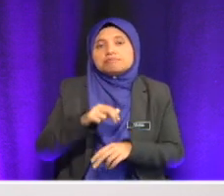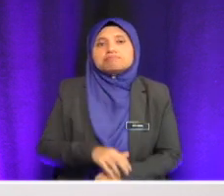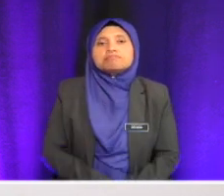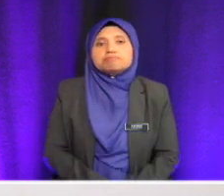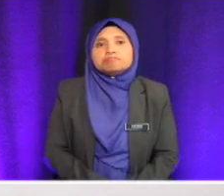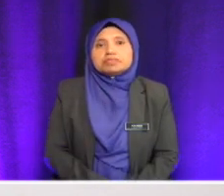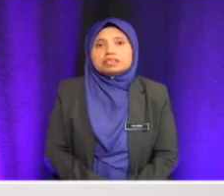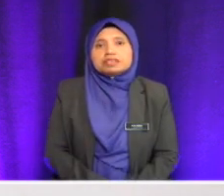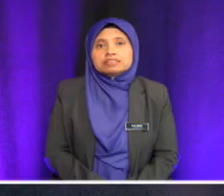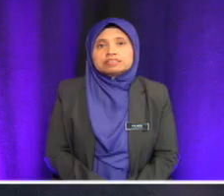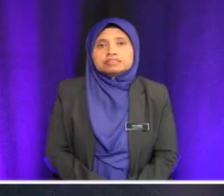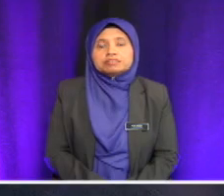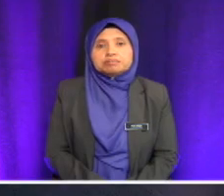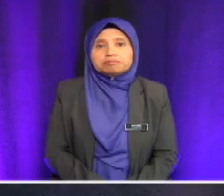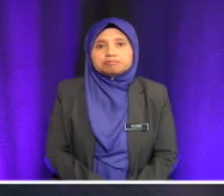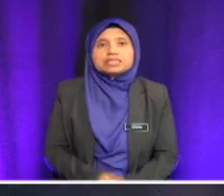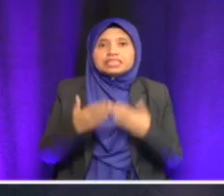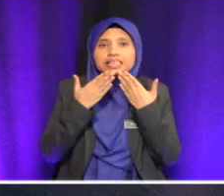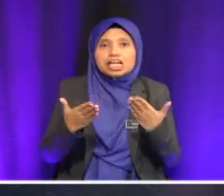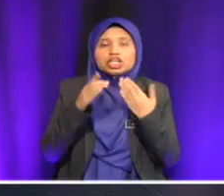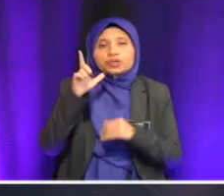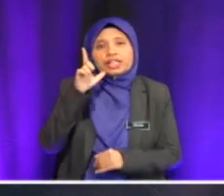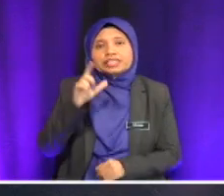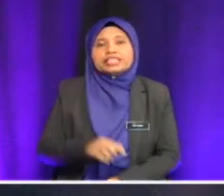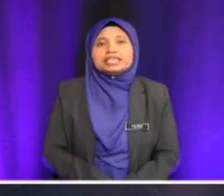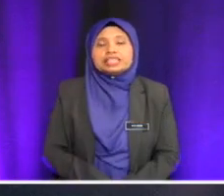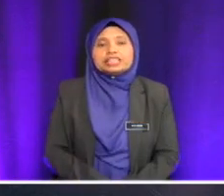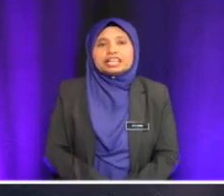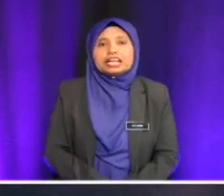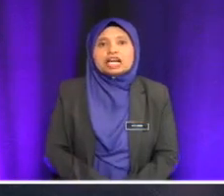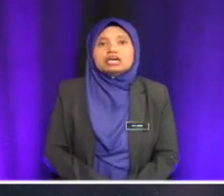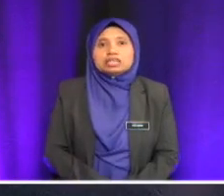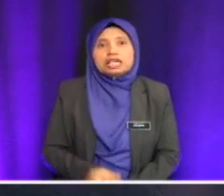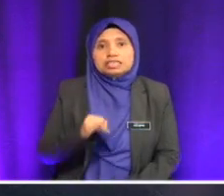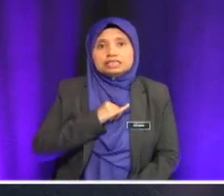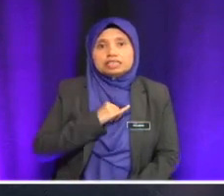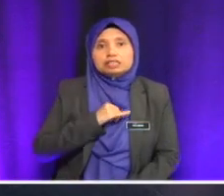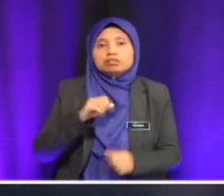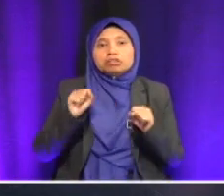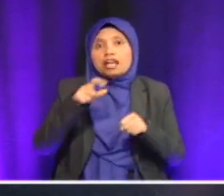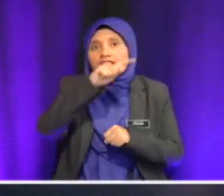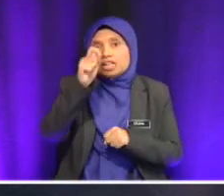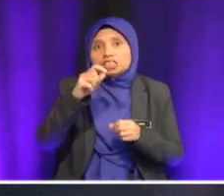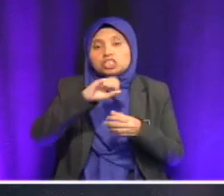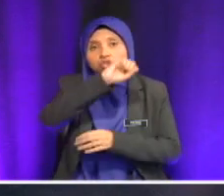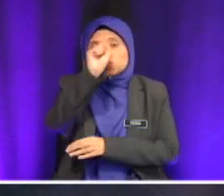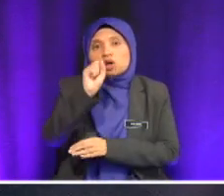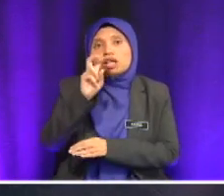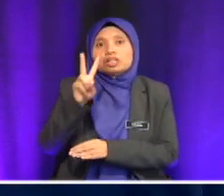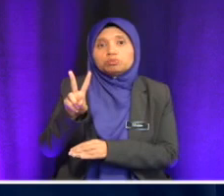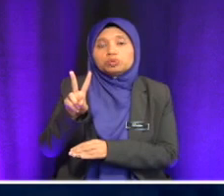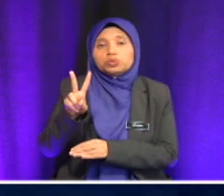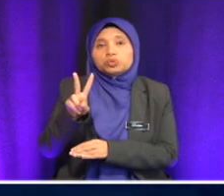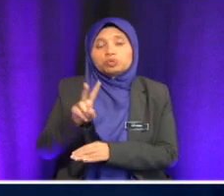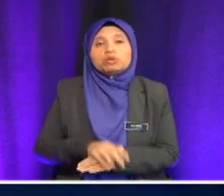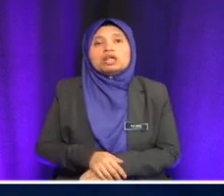me. Yeah, that's a new one for me as well. Okay, thank you, Laili. All right, Chris, can I ask you a jackpot question too? Okay. So, is there any amazing facts